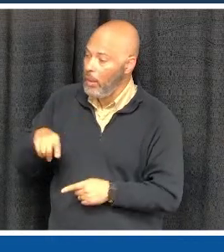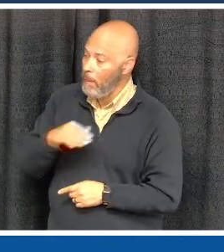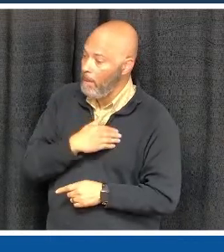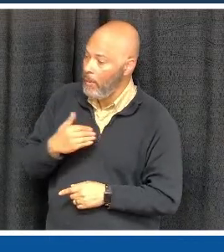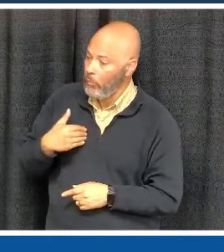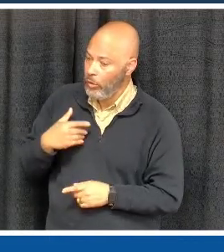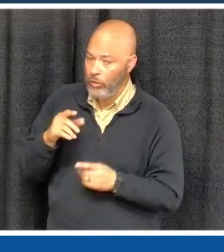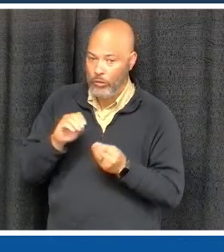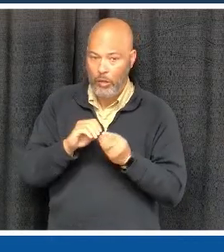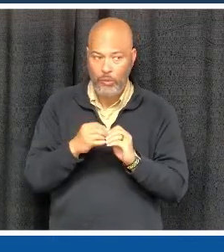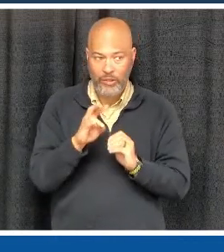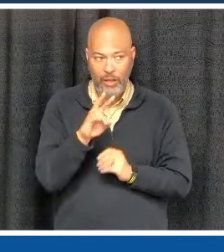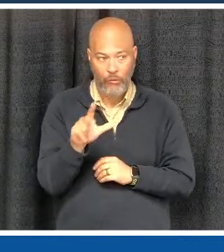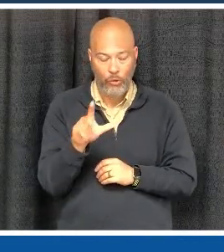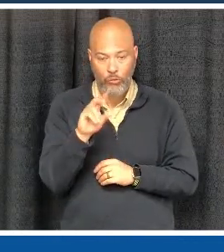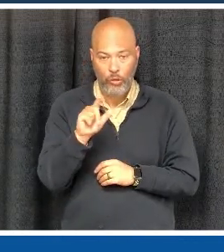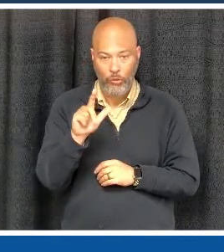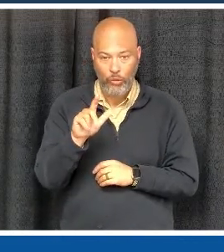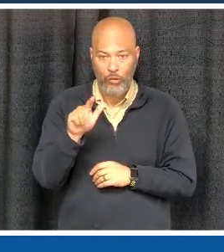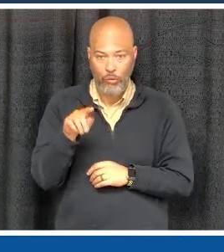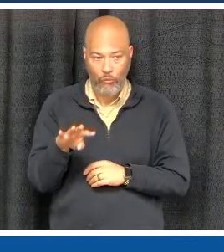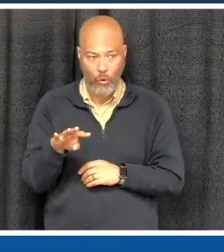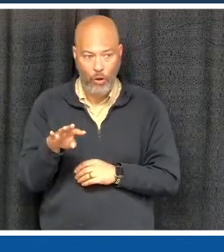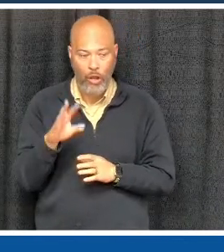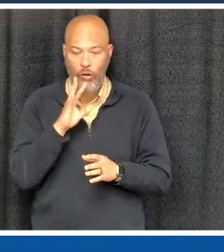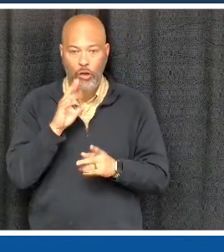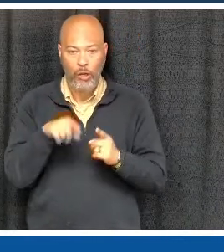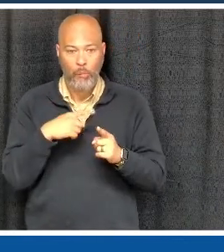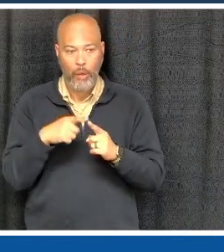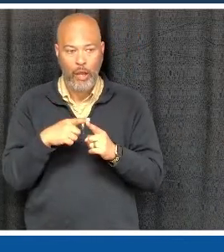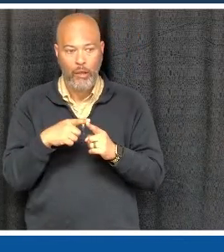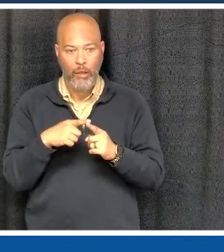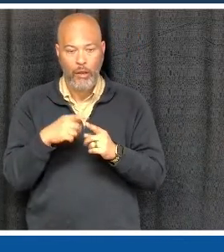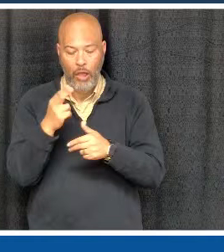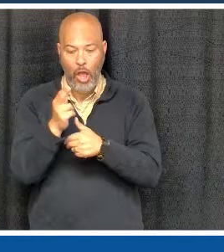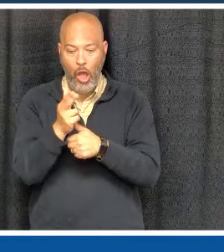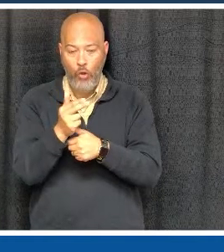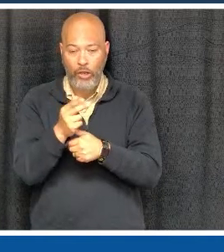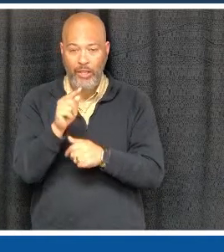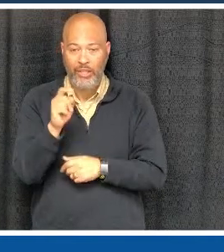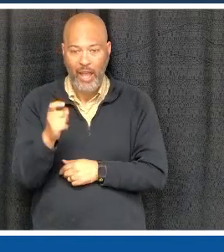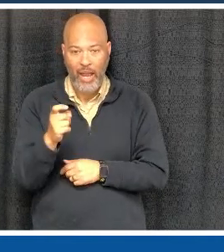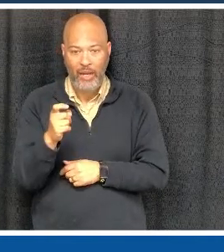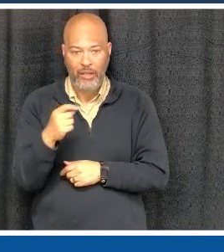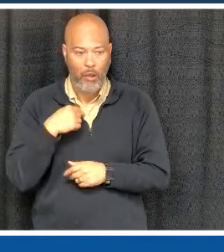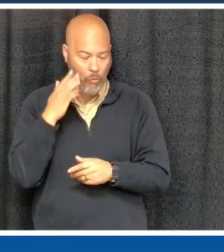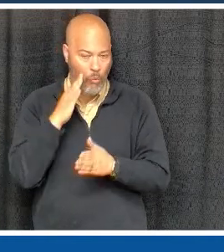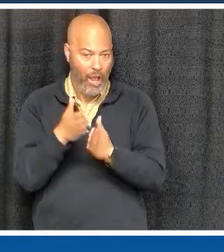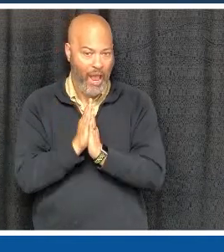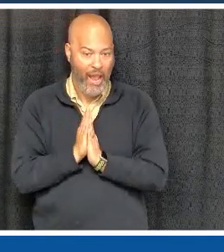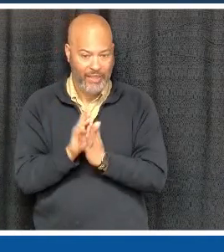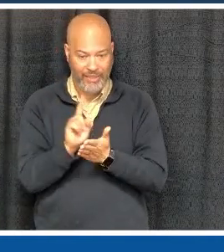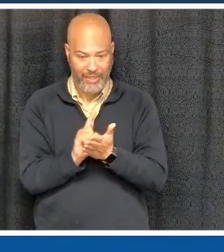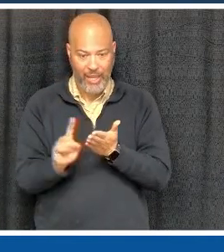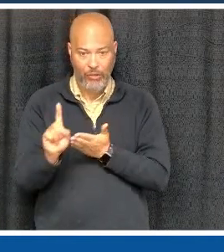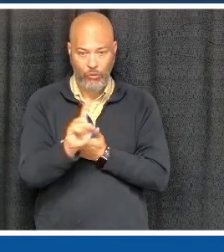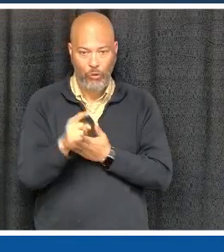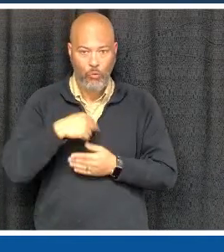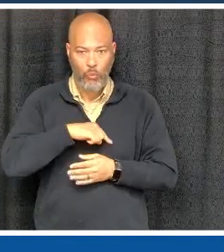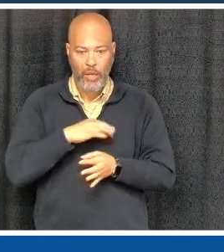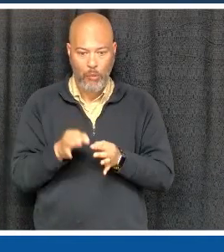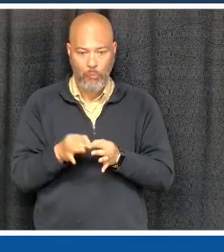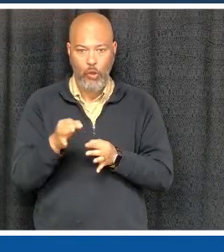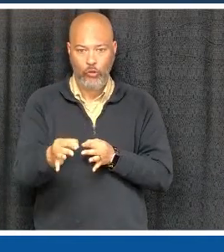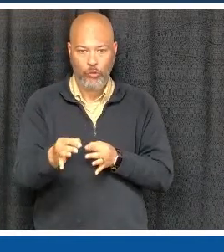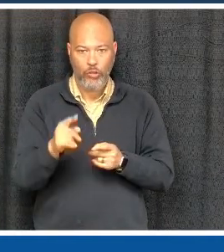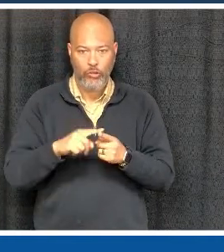C, ordinance 73, 2023-24 regarding the occupancy tax. I'm going to ask next week that we postpone this